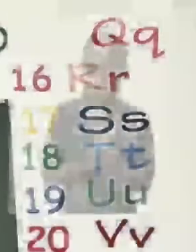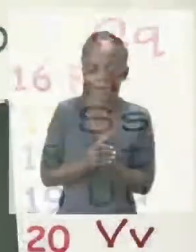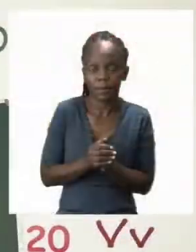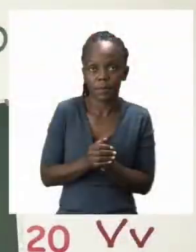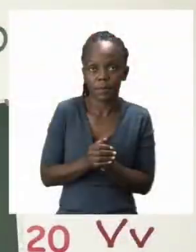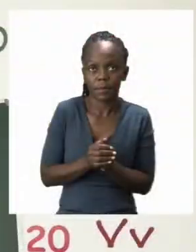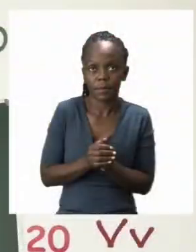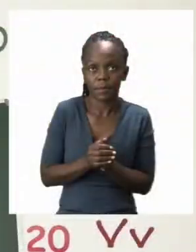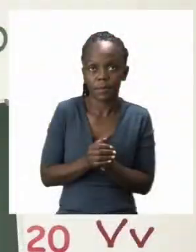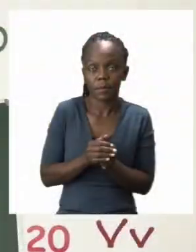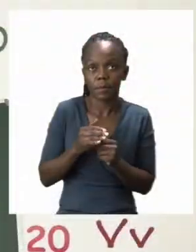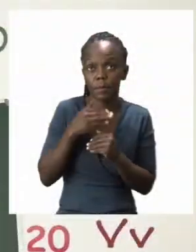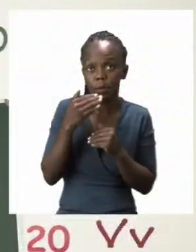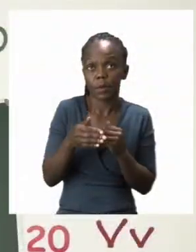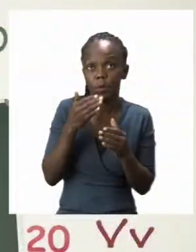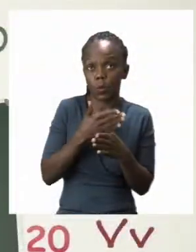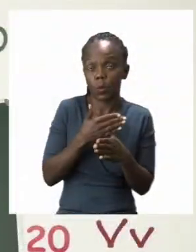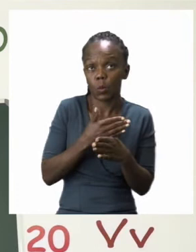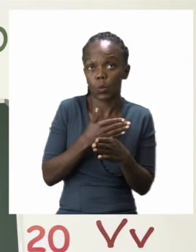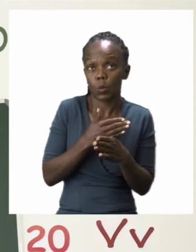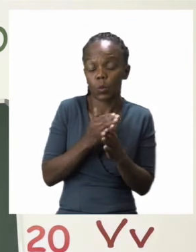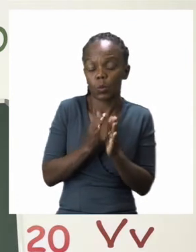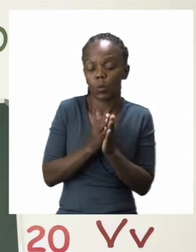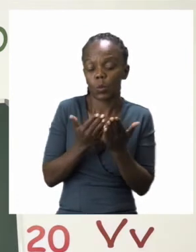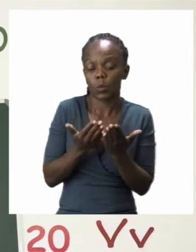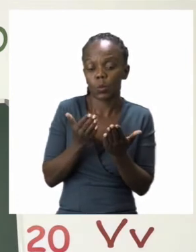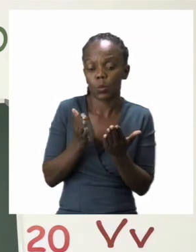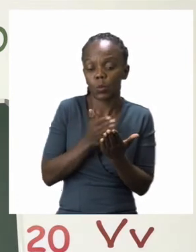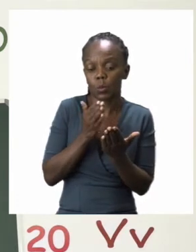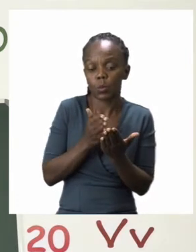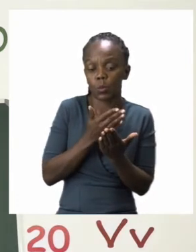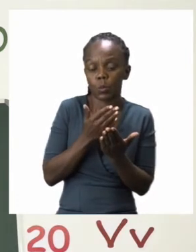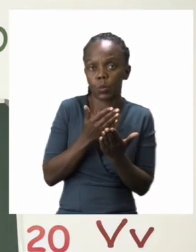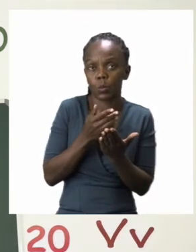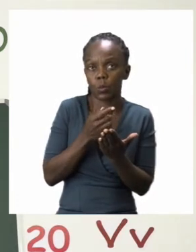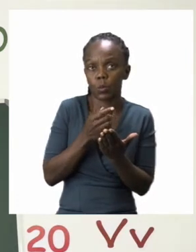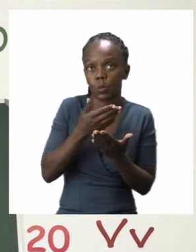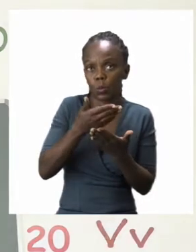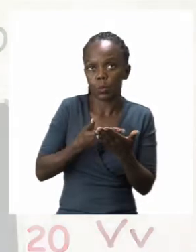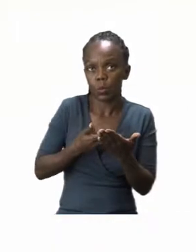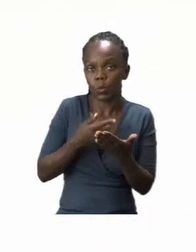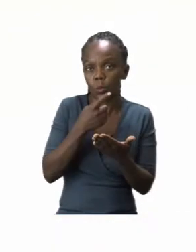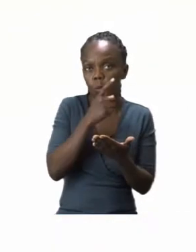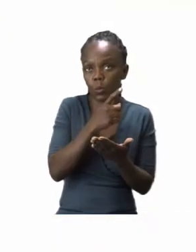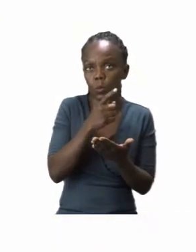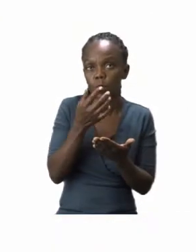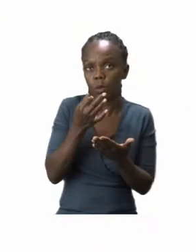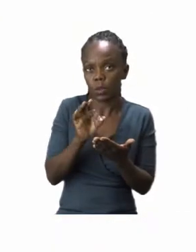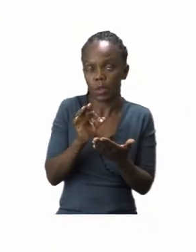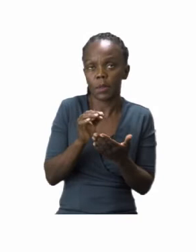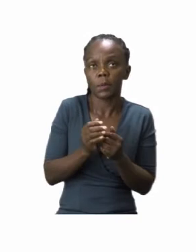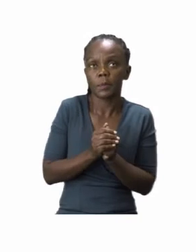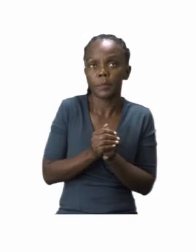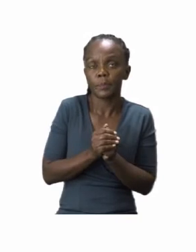For our next exercise, boys and girls, let us turn to page 19.